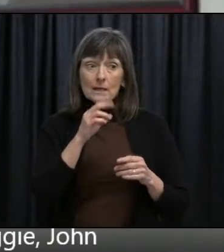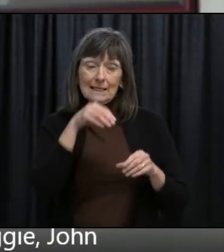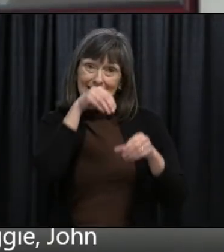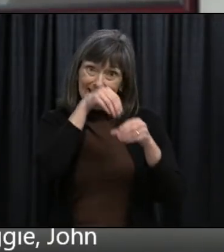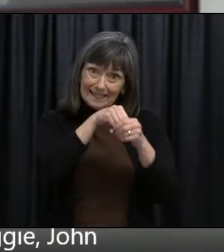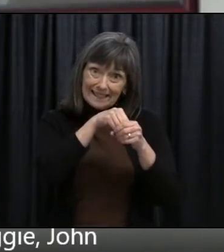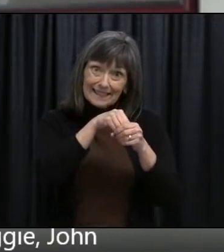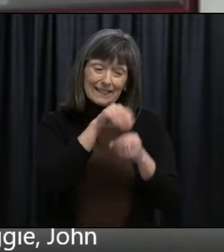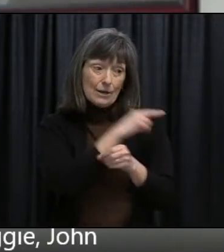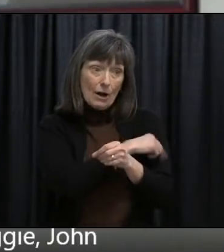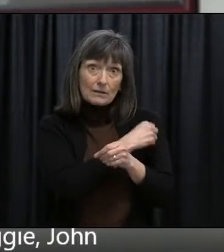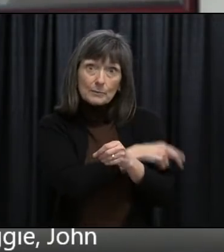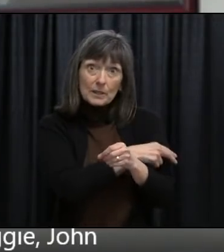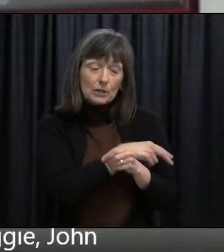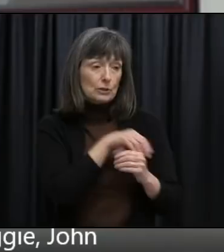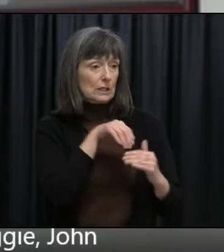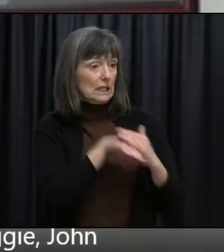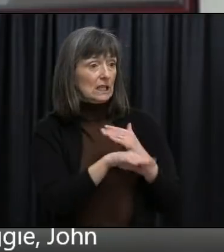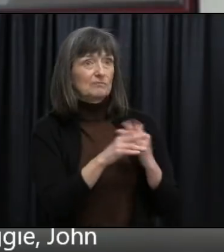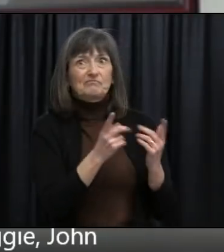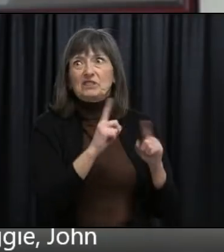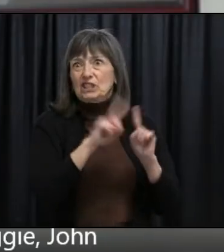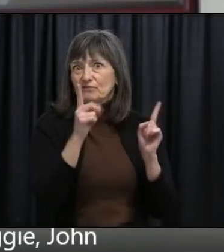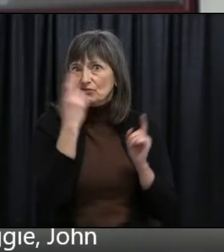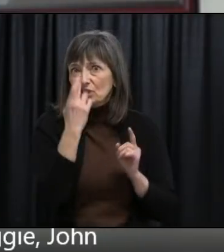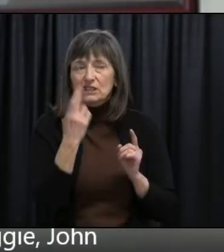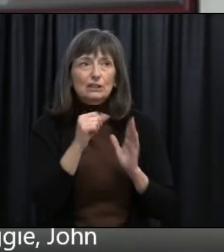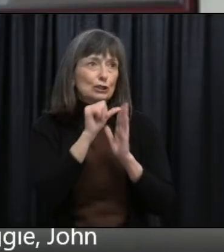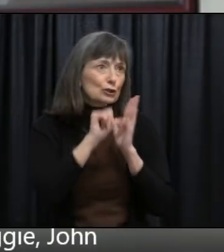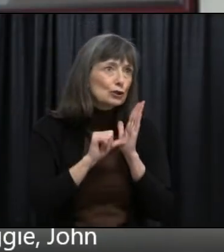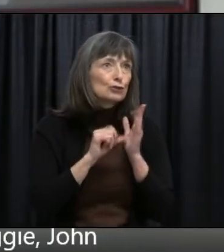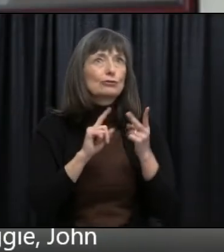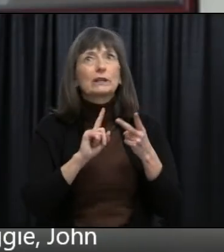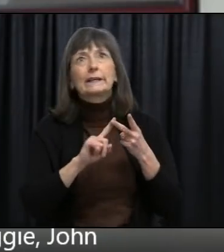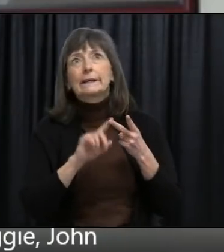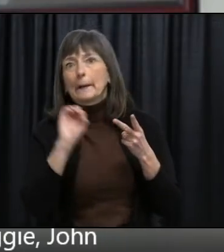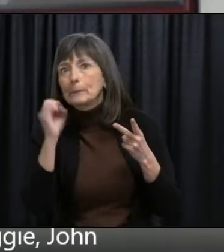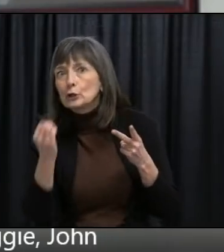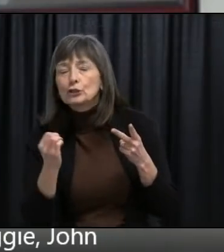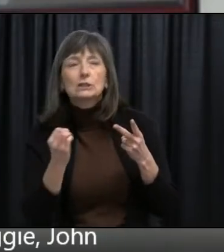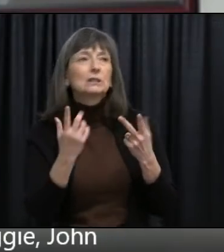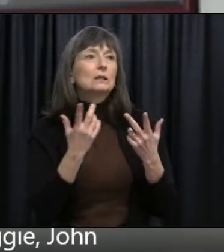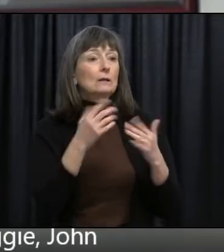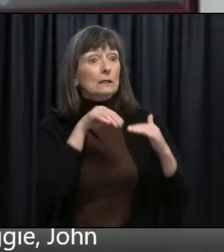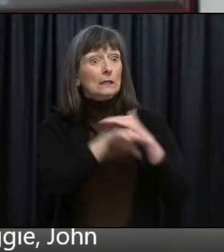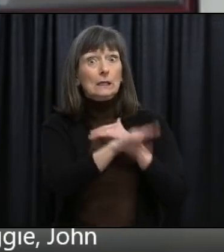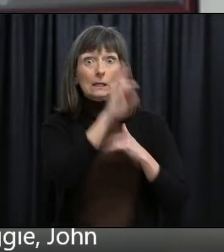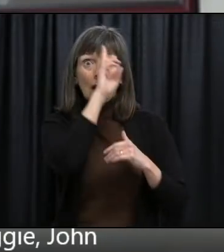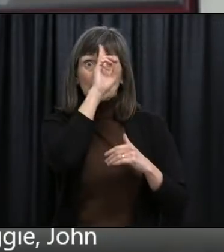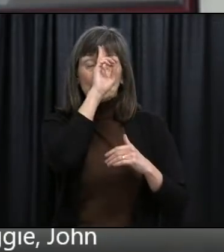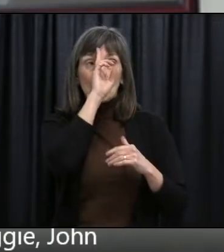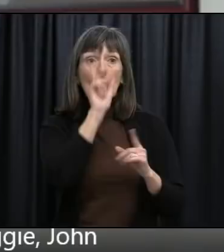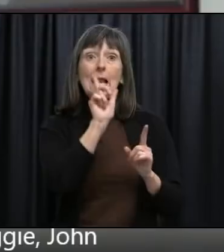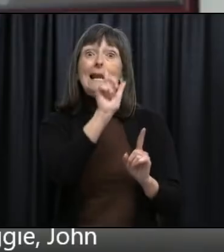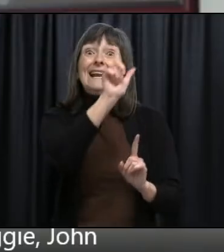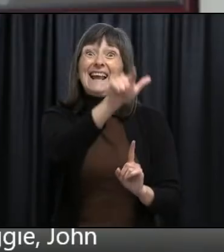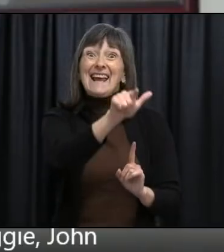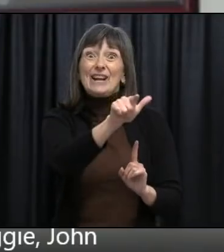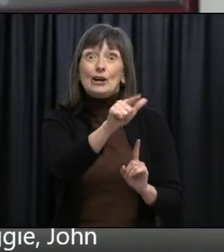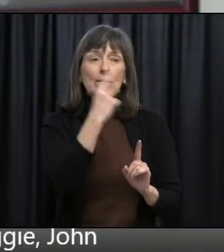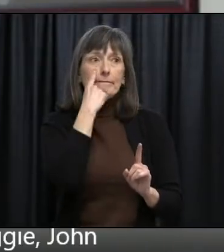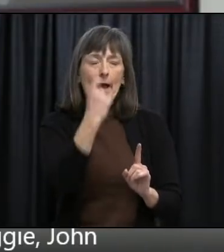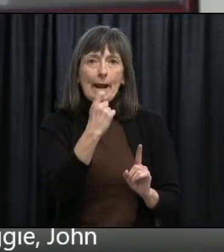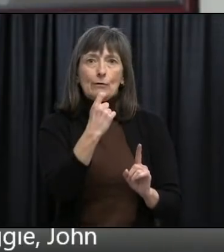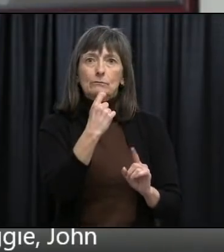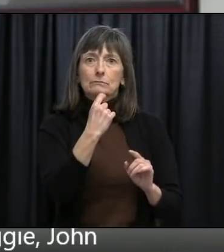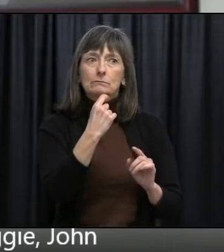admitted with other things, for surgical procedures, as an emergency, these kind of things. That is not usually